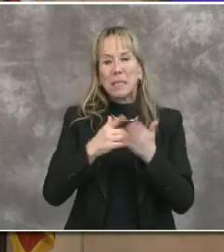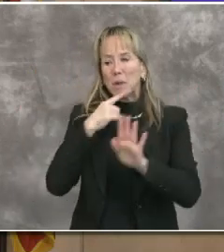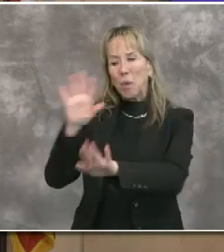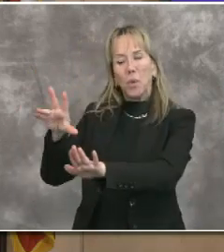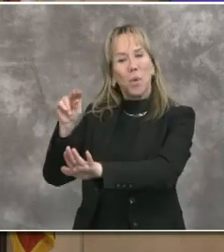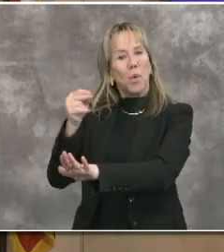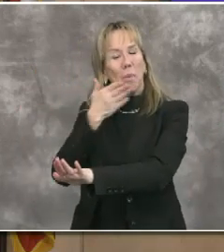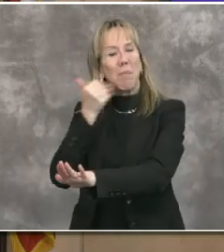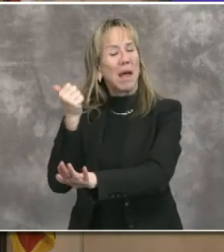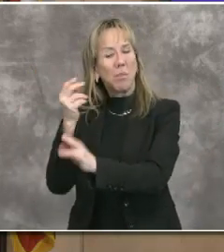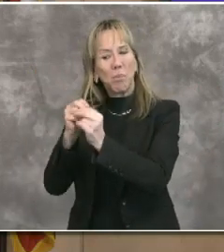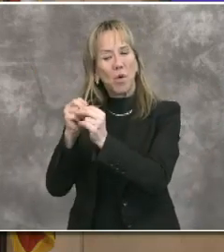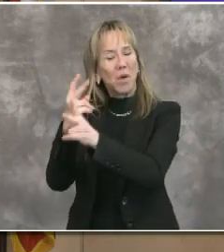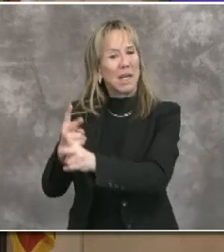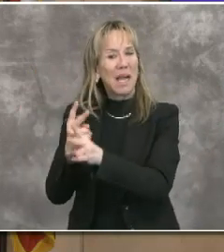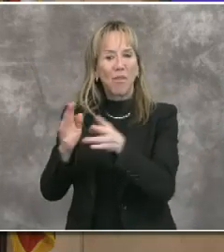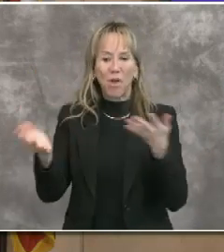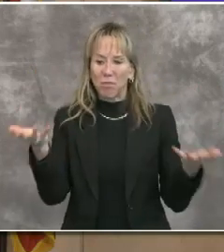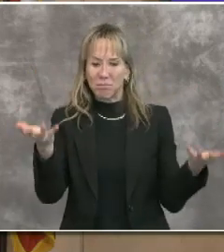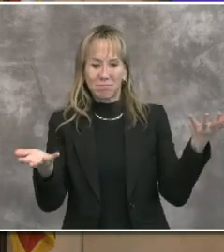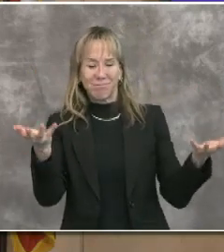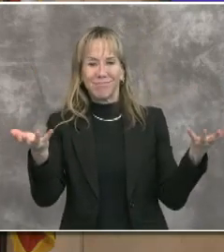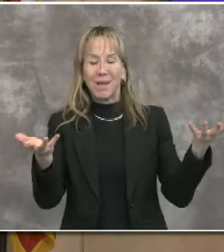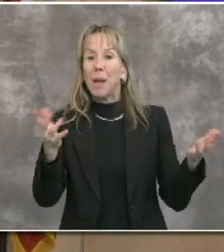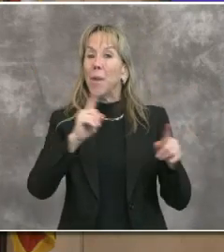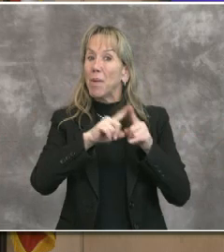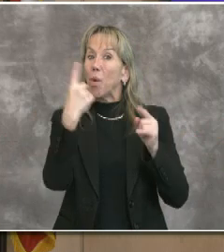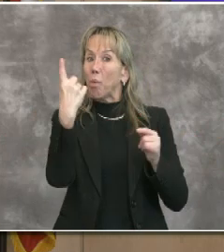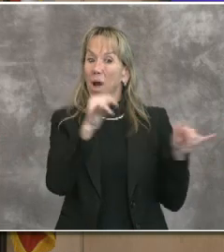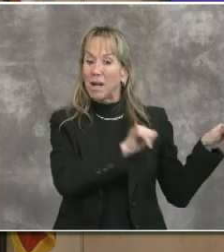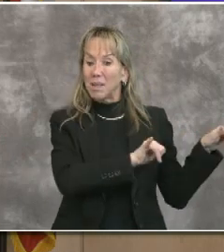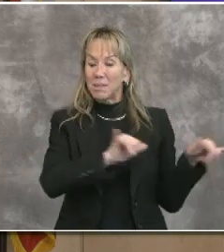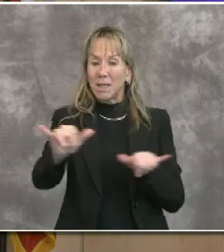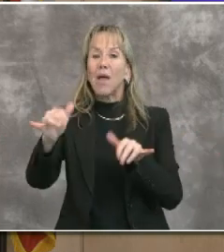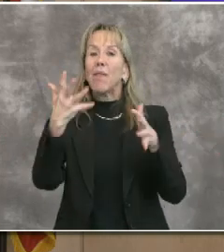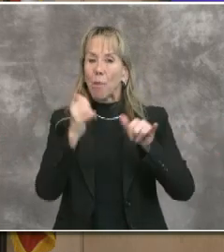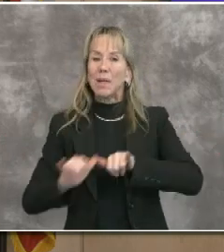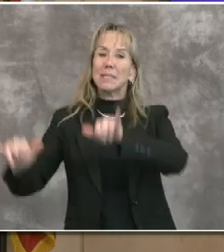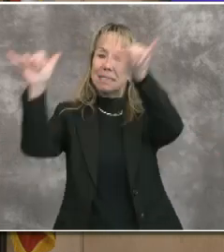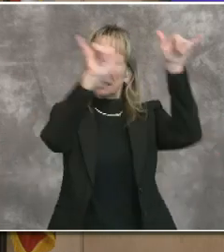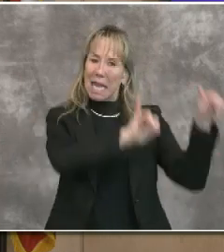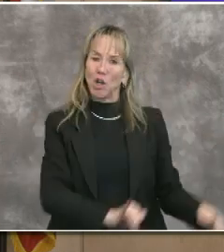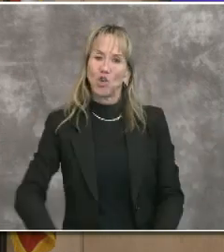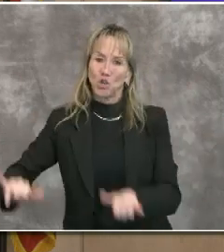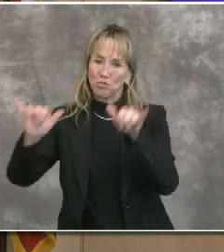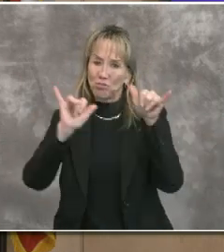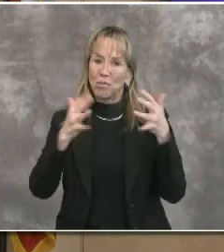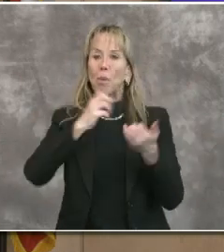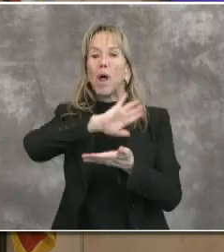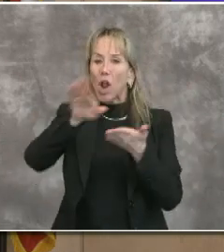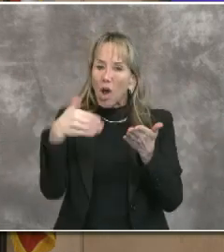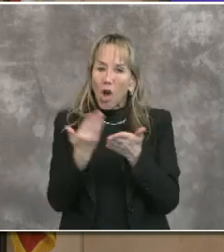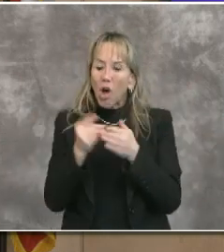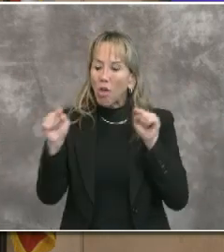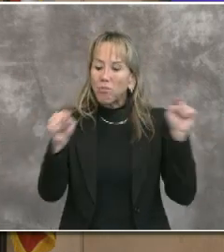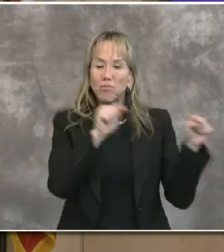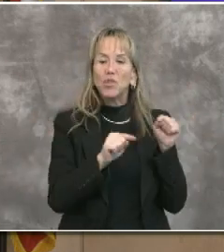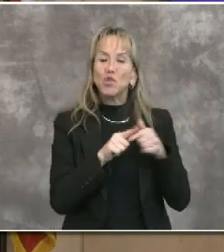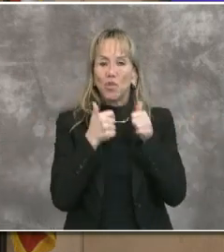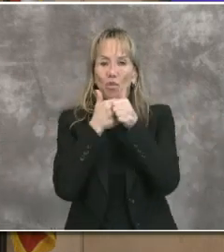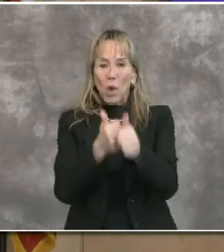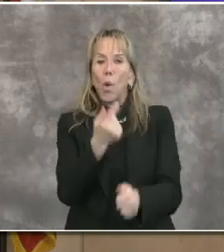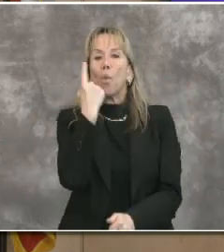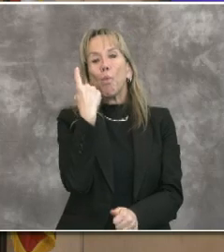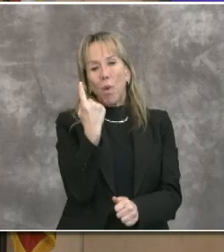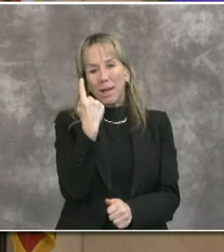one universal thread that we've heard consistently across mayors is they would like a regional standard. They would like all of the jurisdictions to generally adhere to one